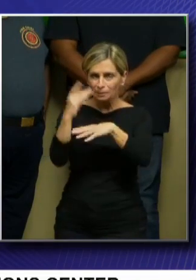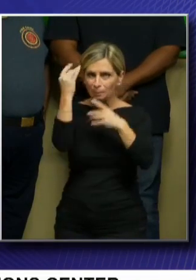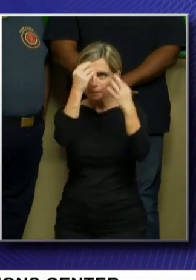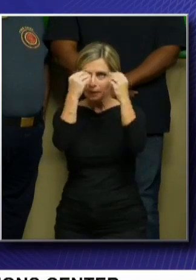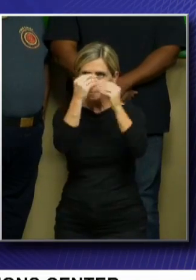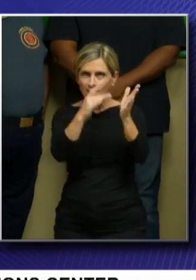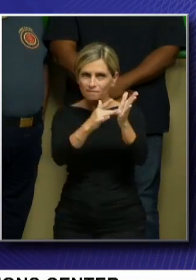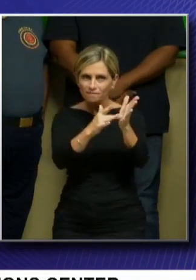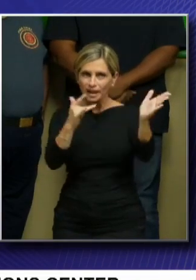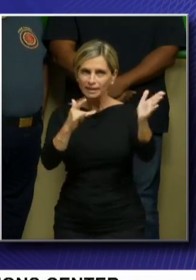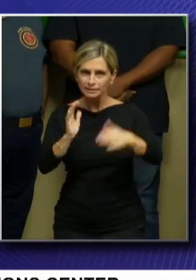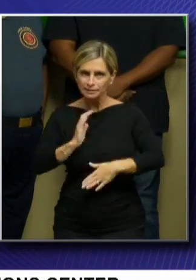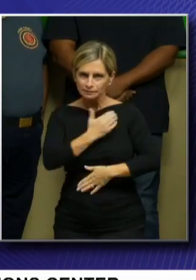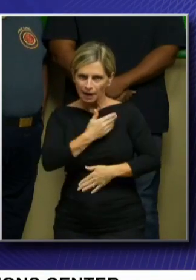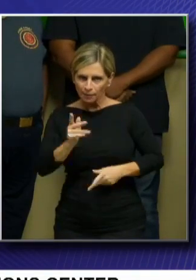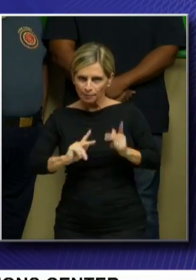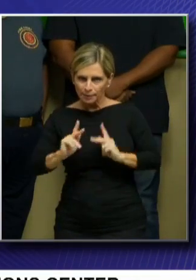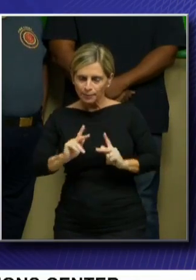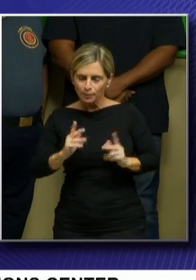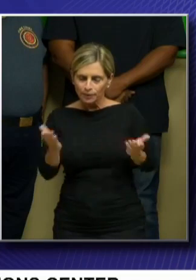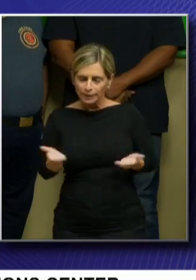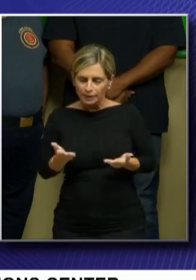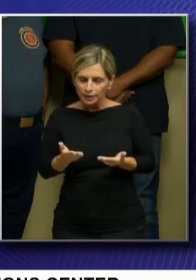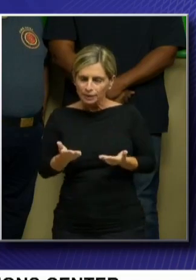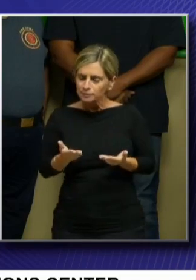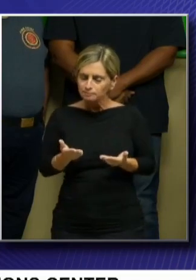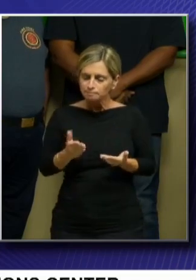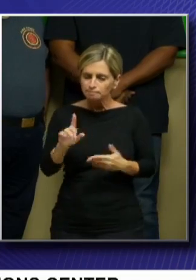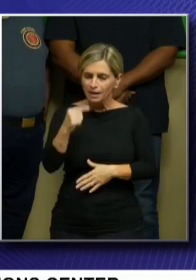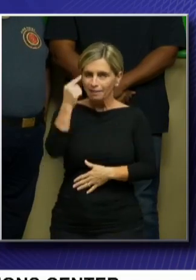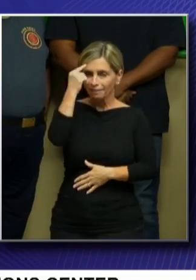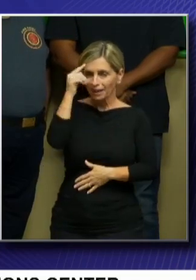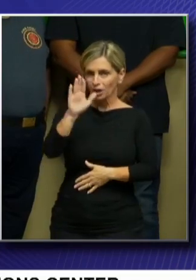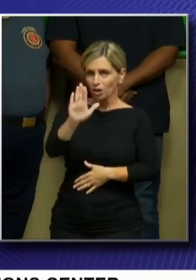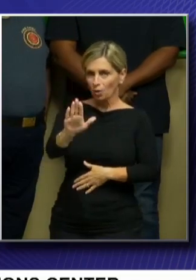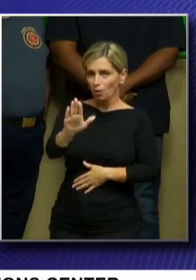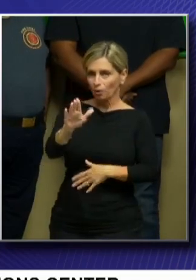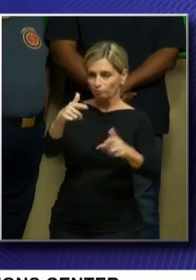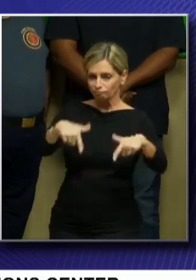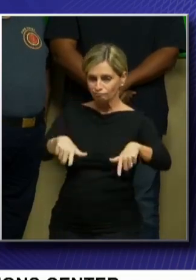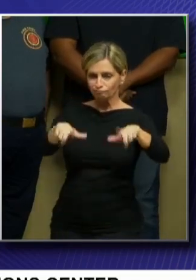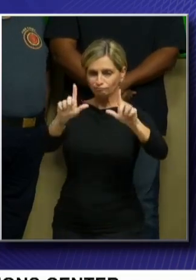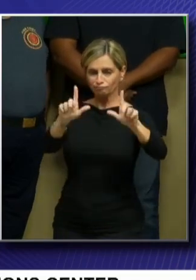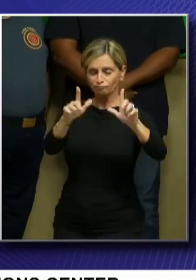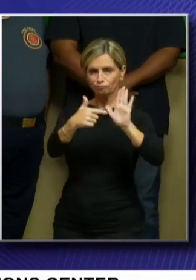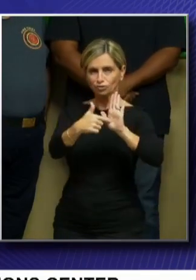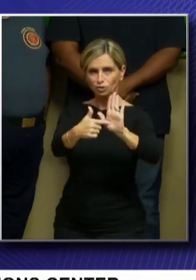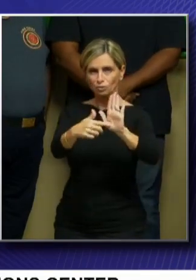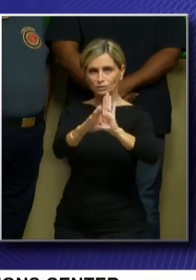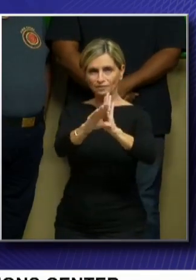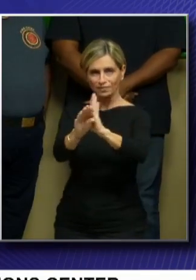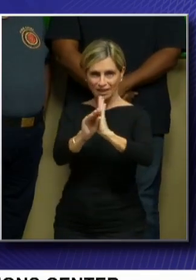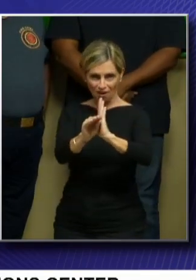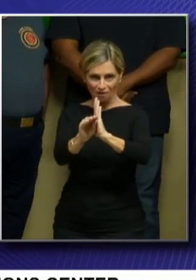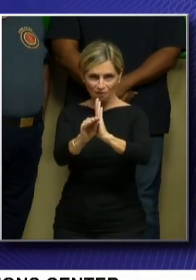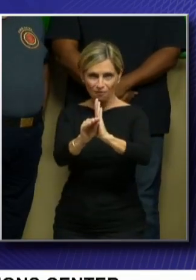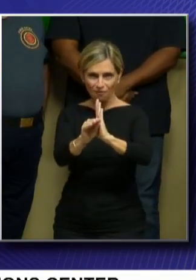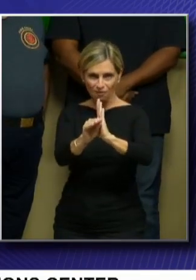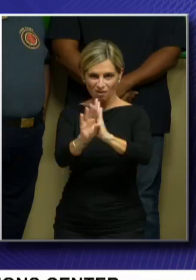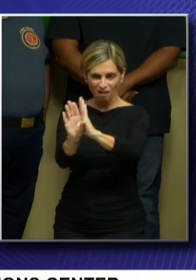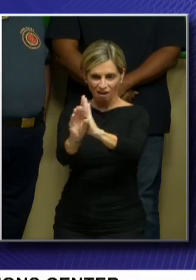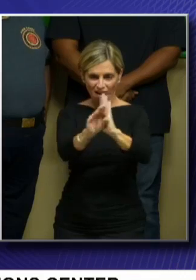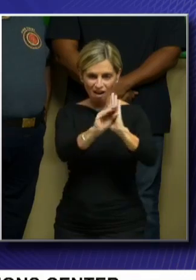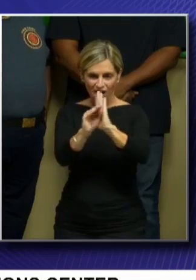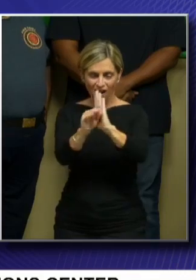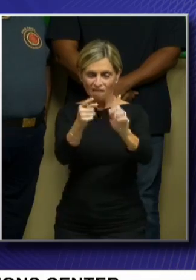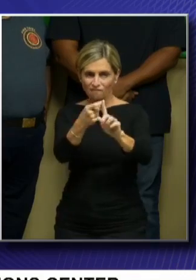situation on our residents. And I think on your screen right now will be a video from last night of someone